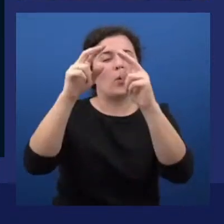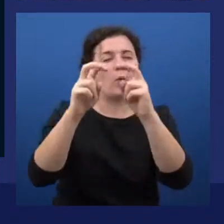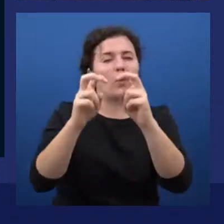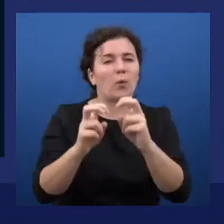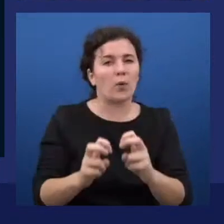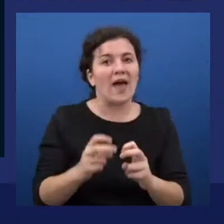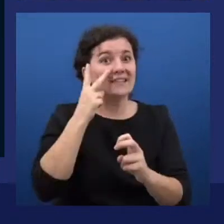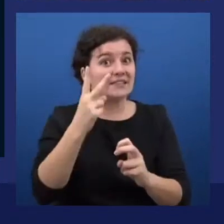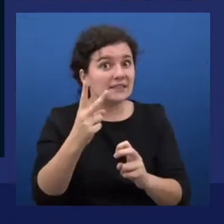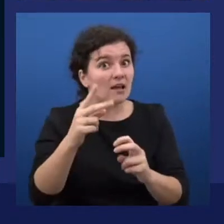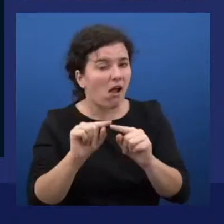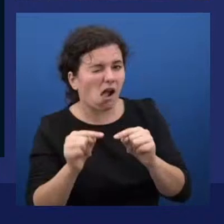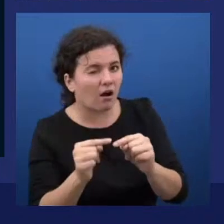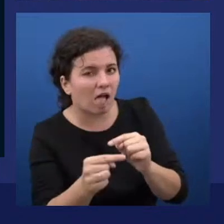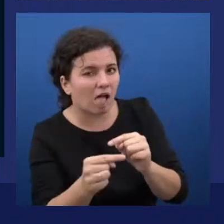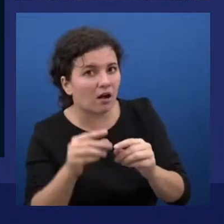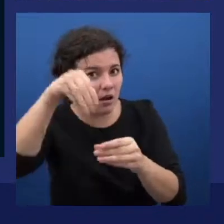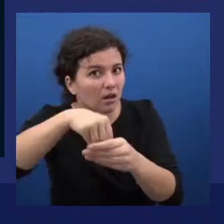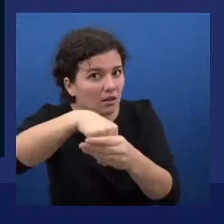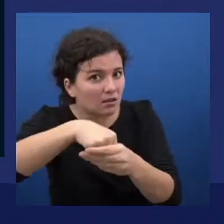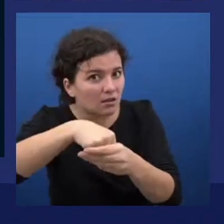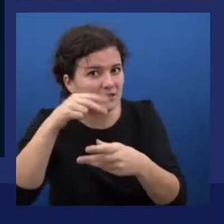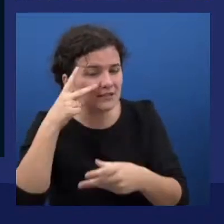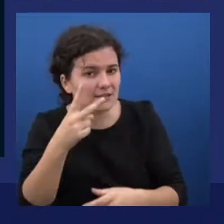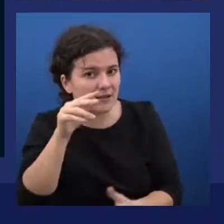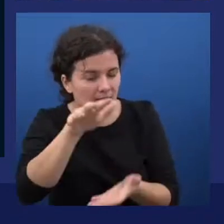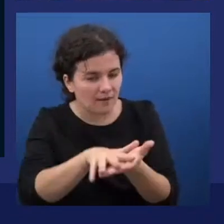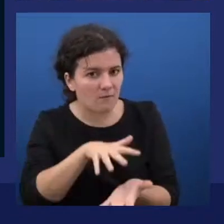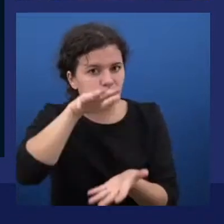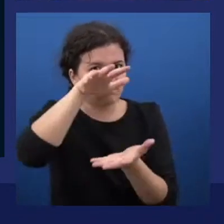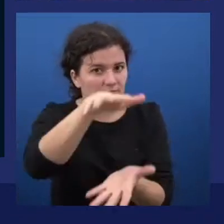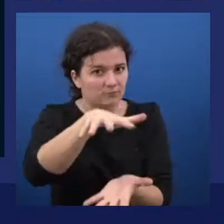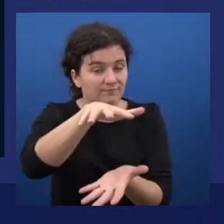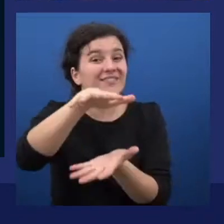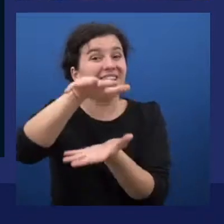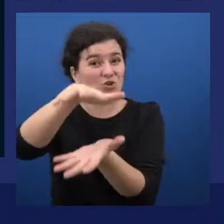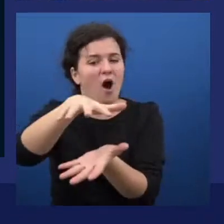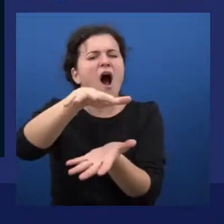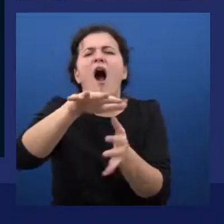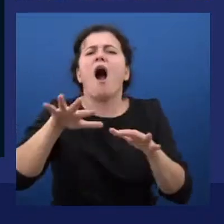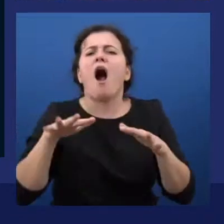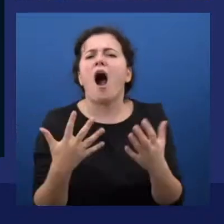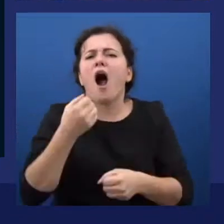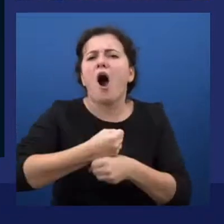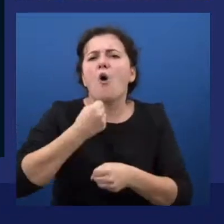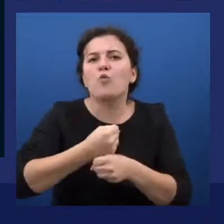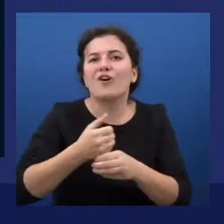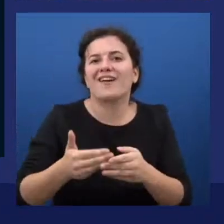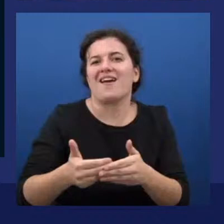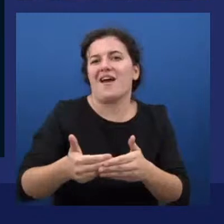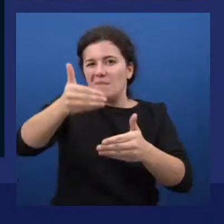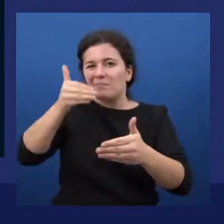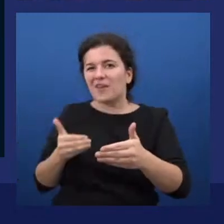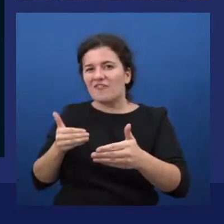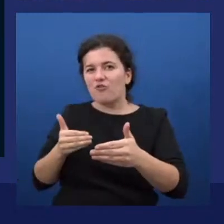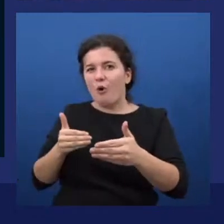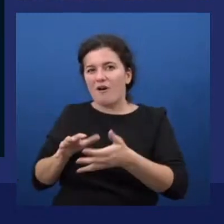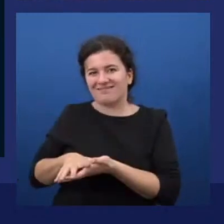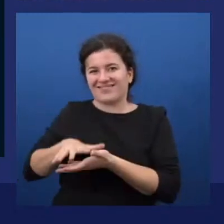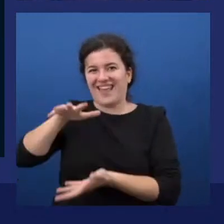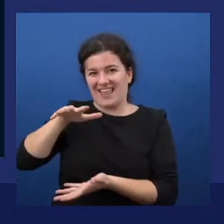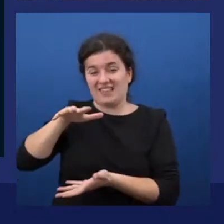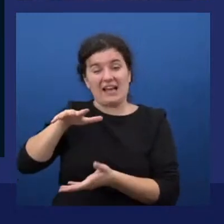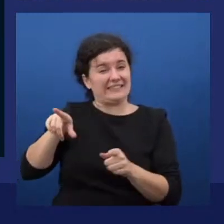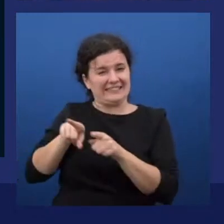So basically, you are comparing it to a previous data set that you